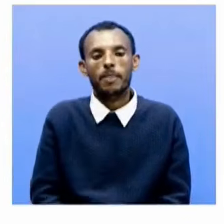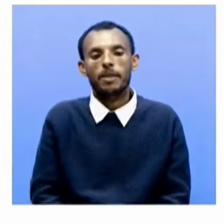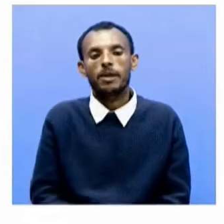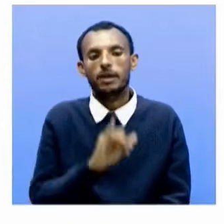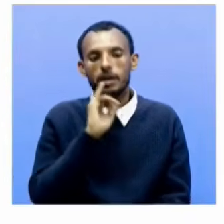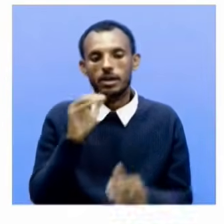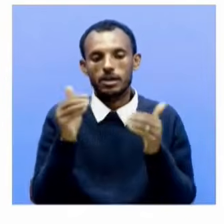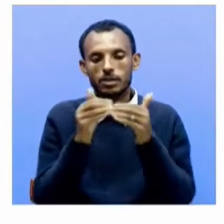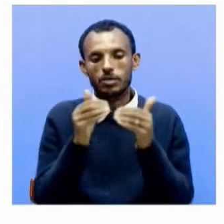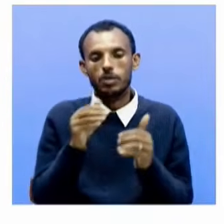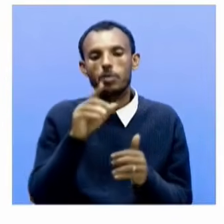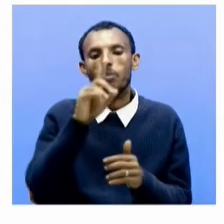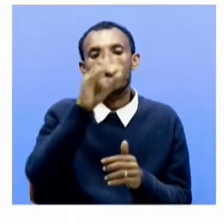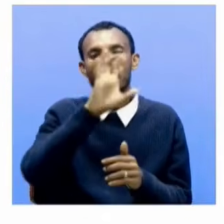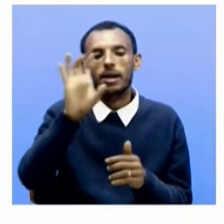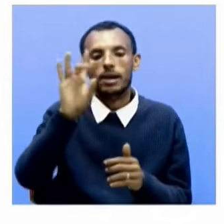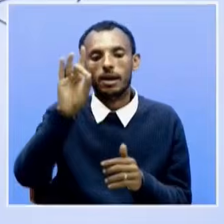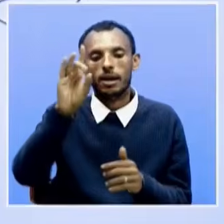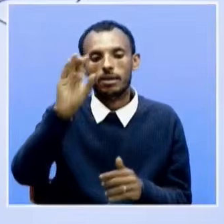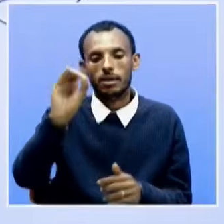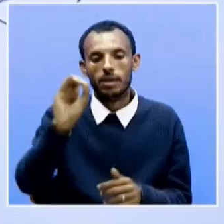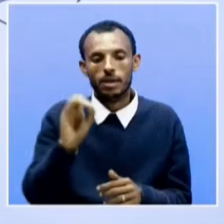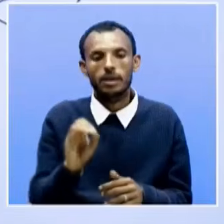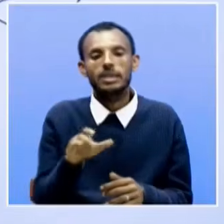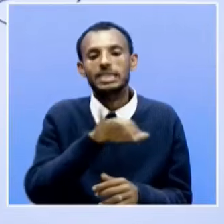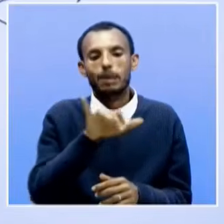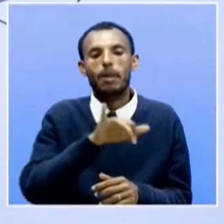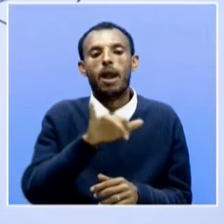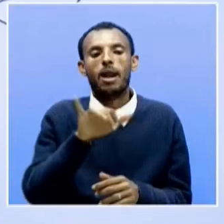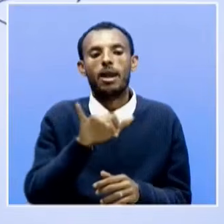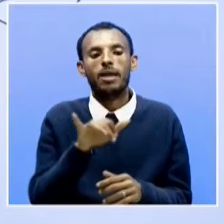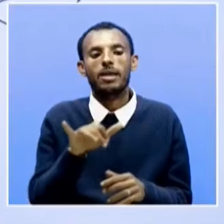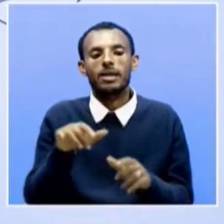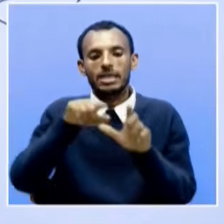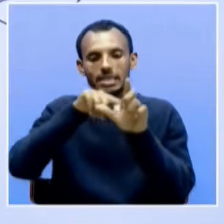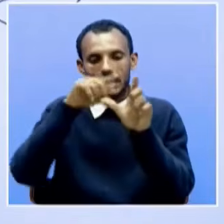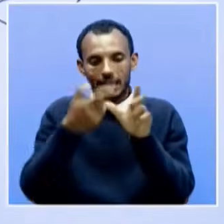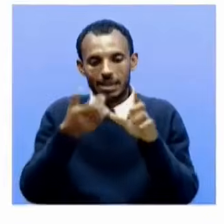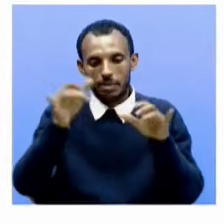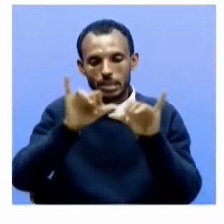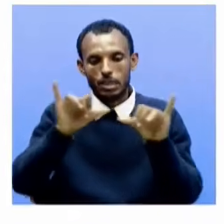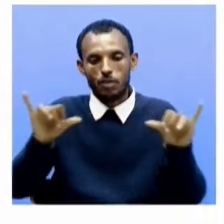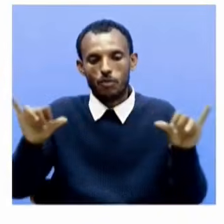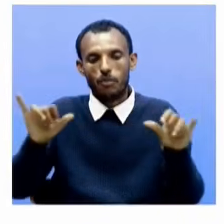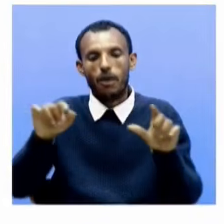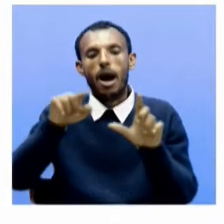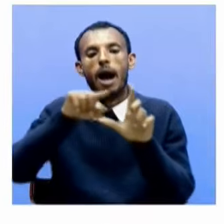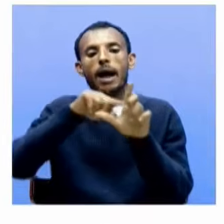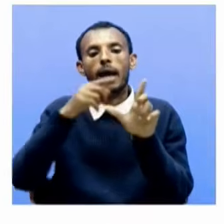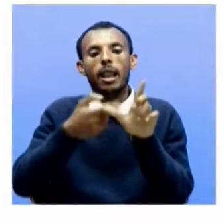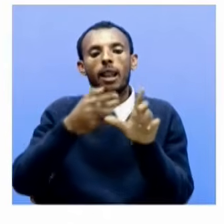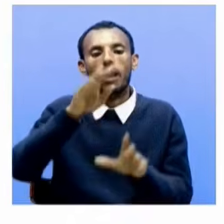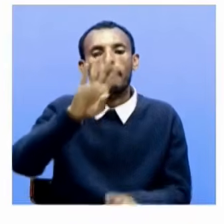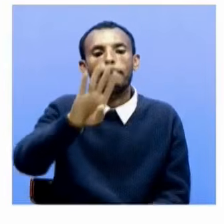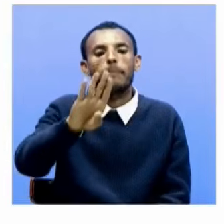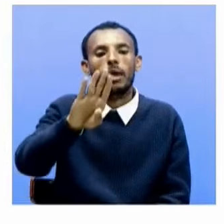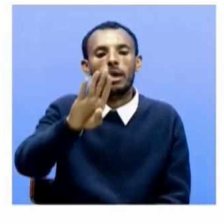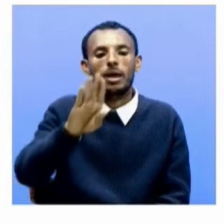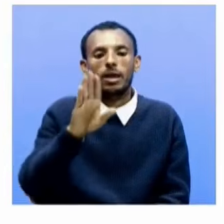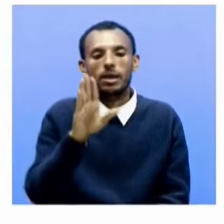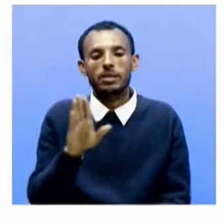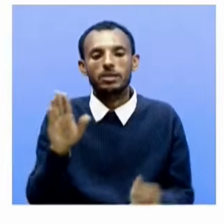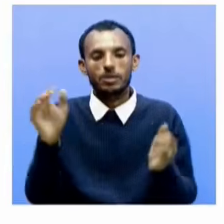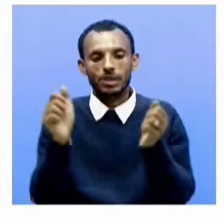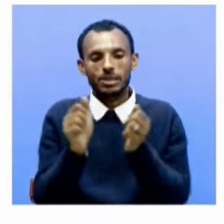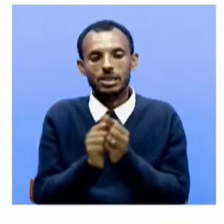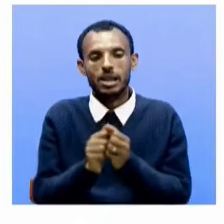is 180 degrees. Similarly, the degree measure of angle B